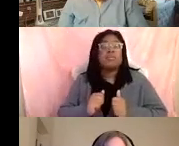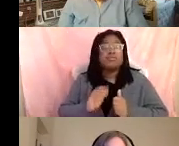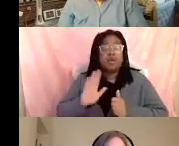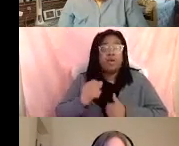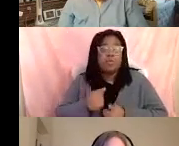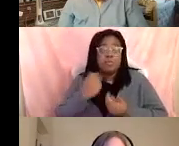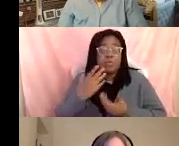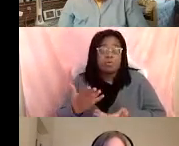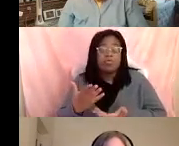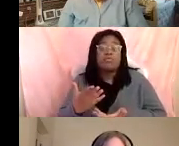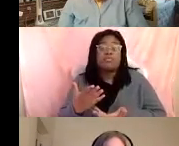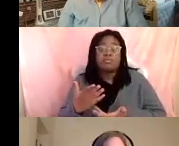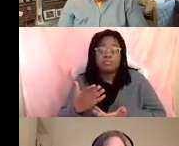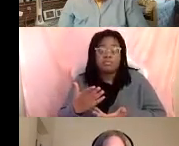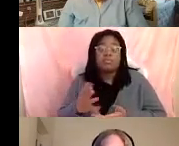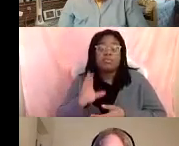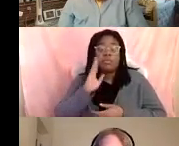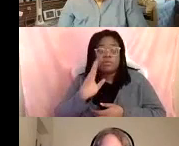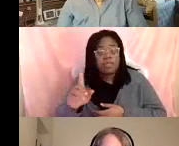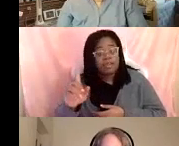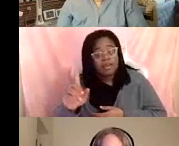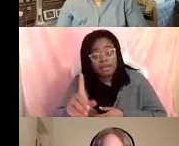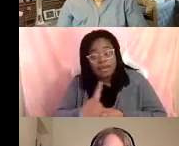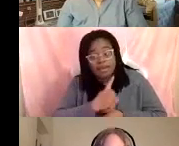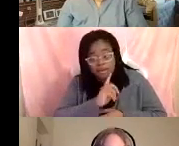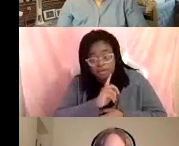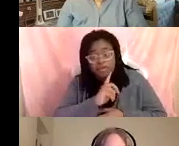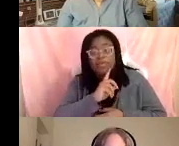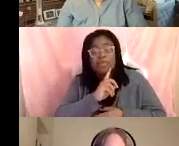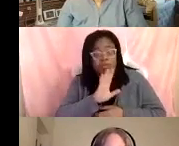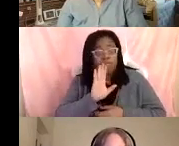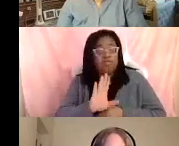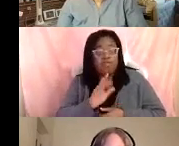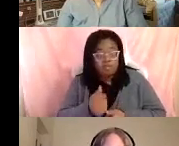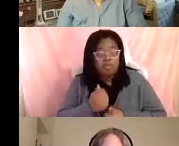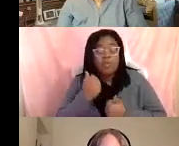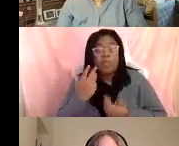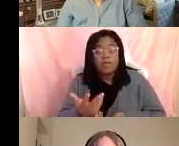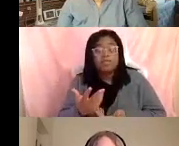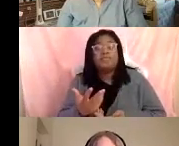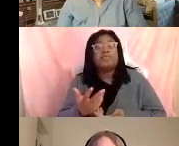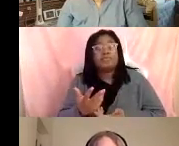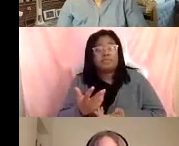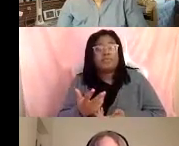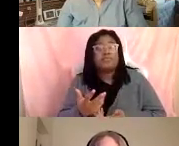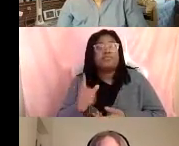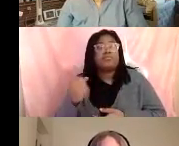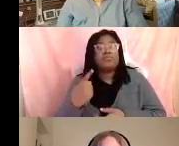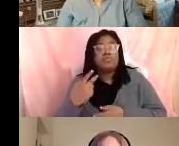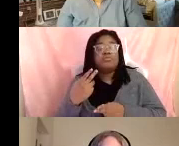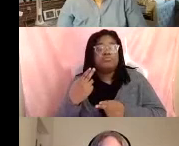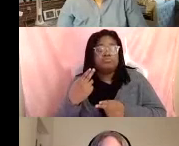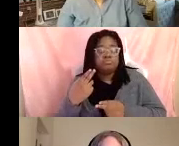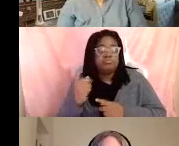her poem. So we will hear Gwendolyn's poem in just a moment.